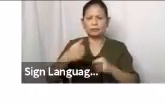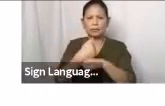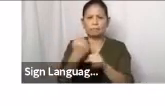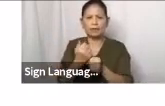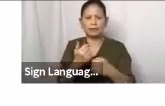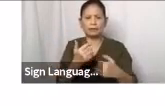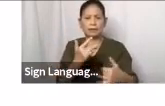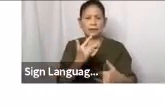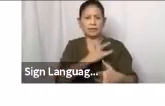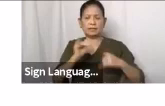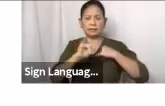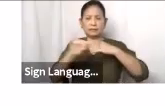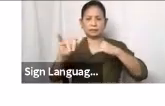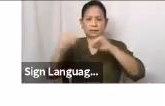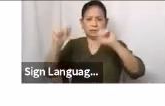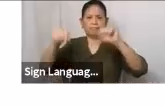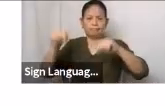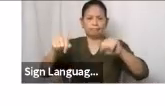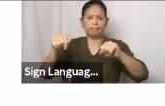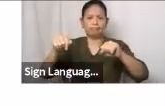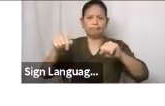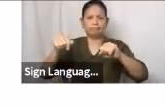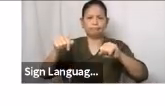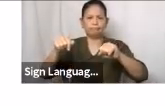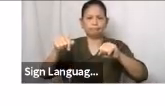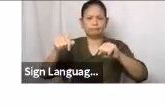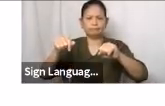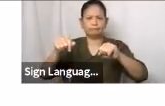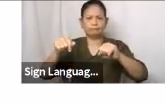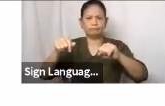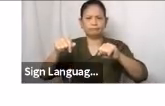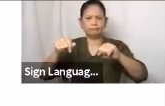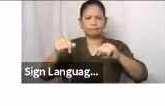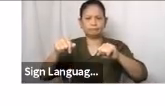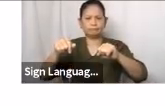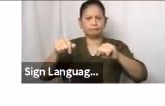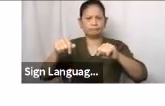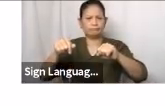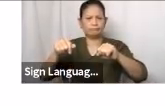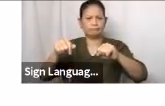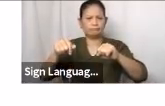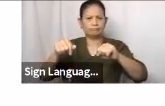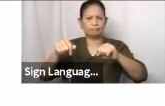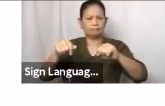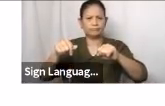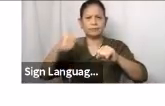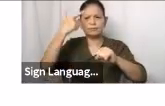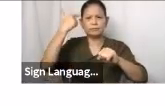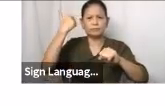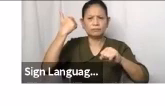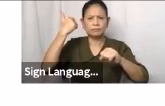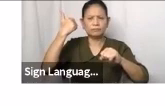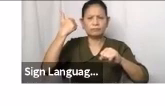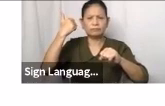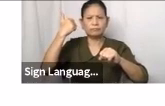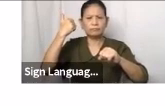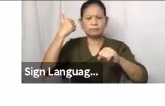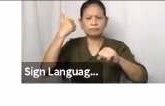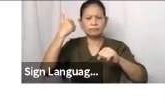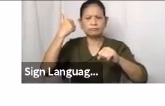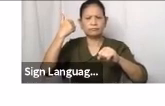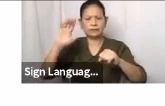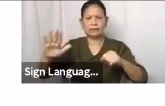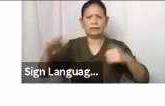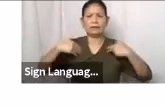and awareness sessions as well, because the human